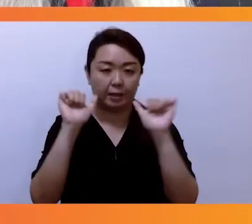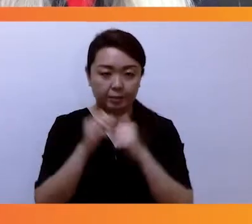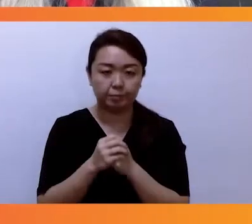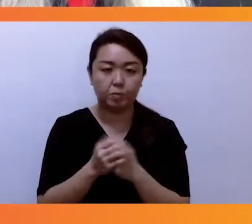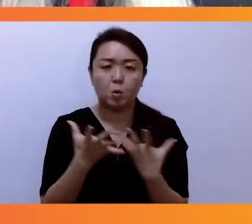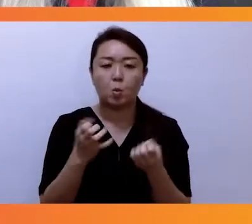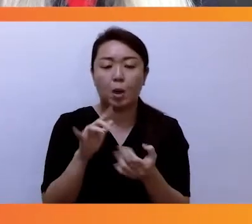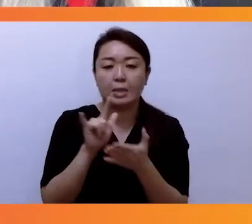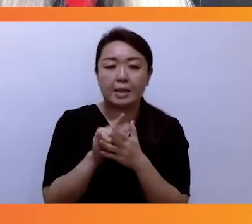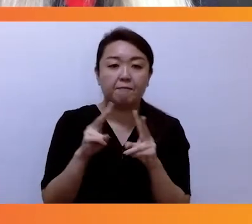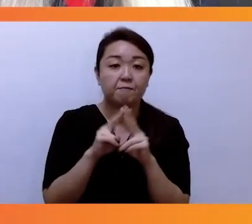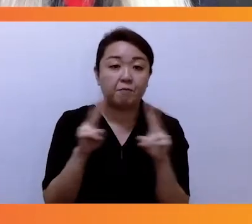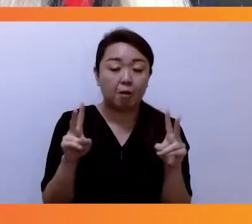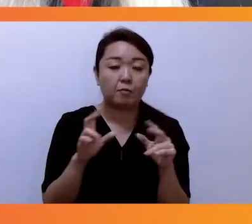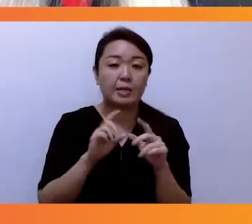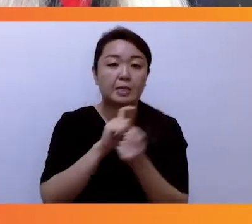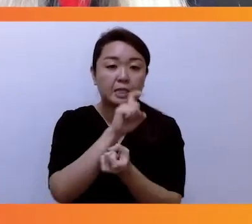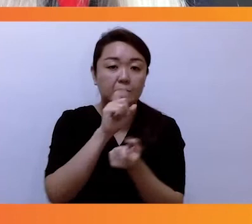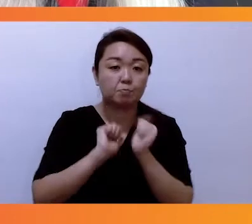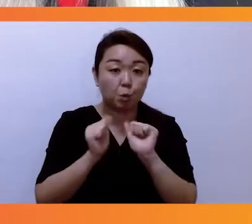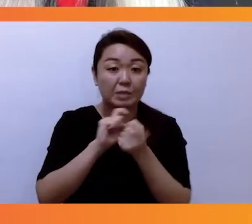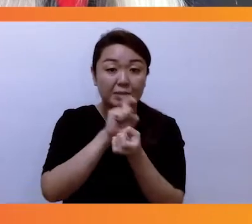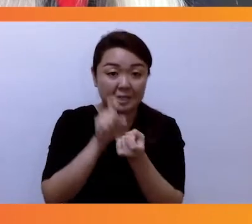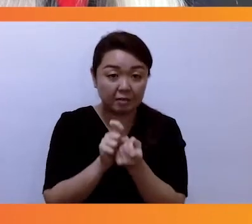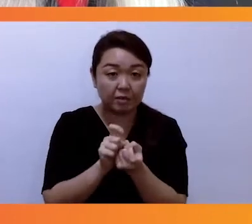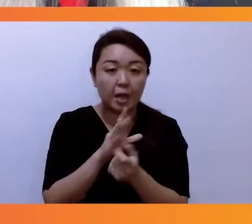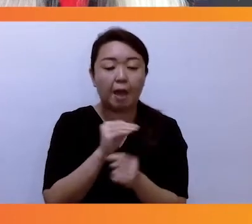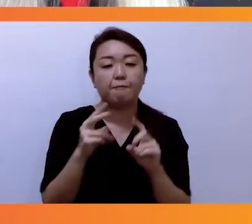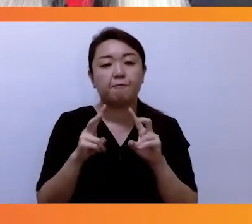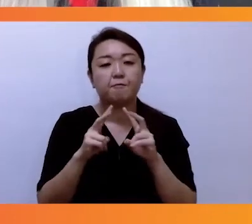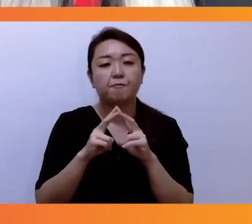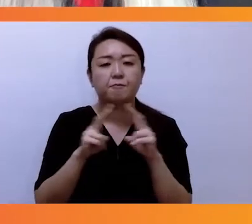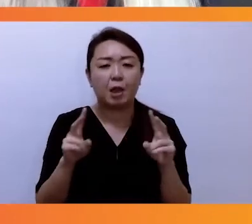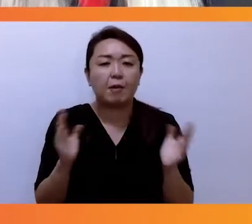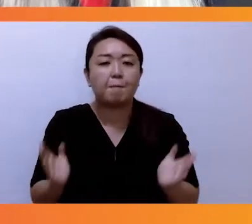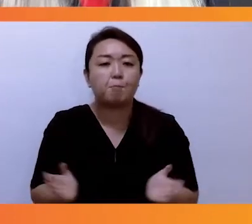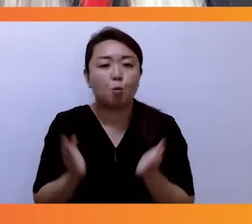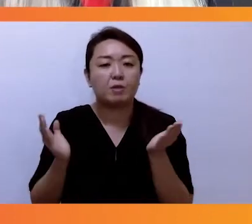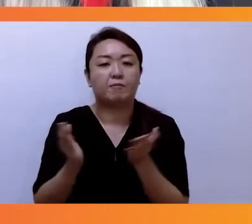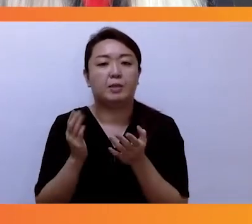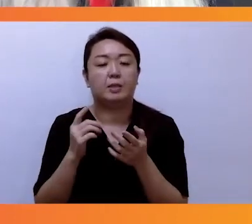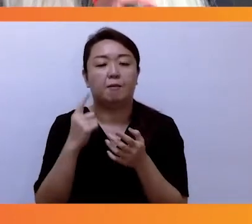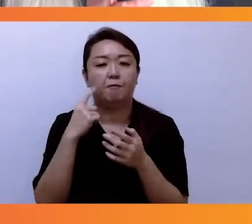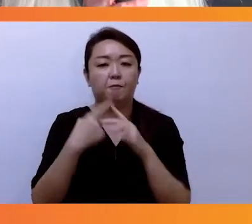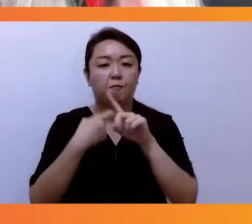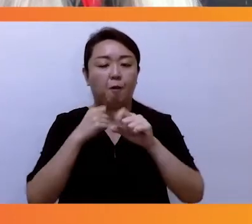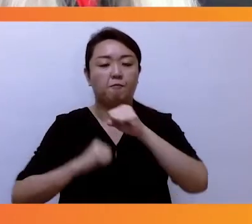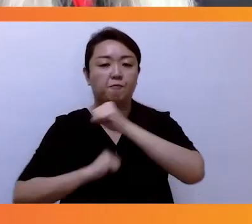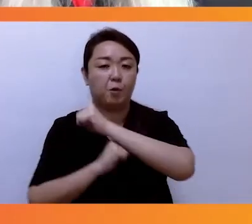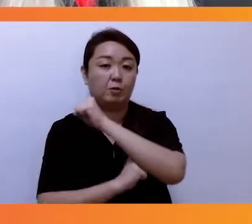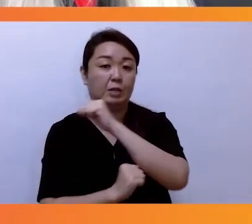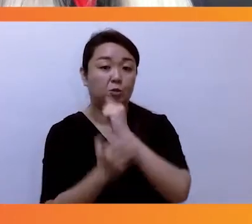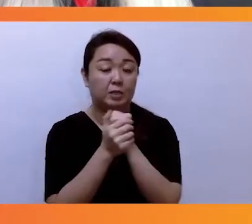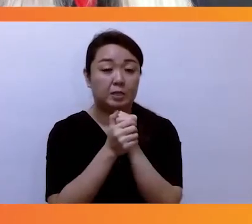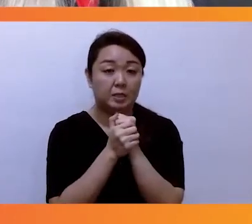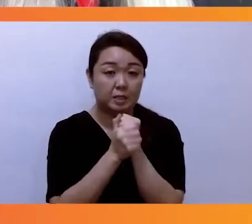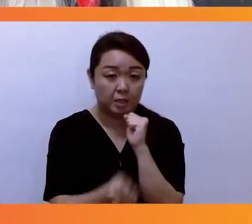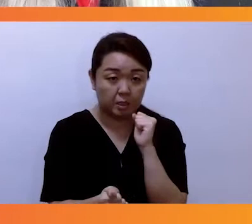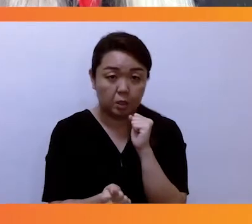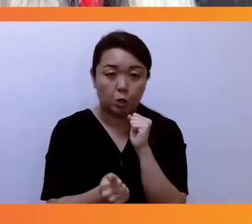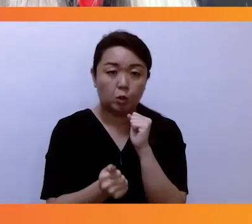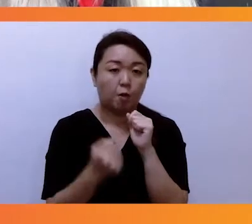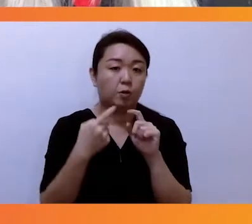We want to have that very sport specific and very driven from foundational